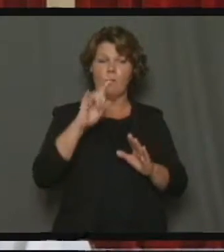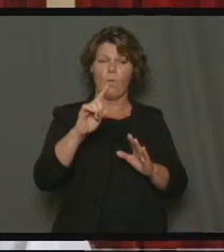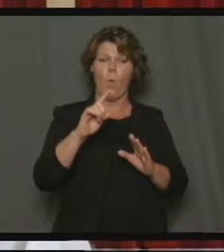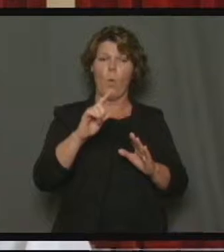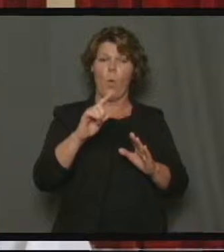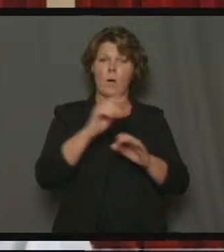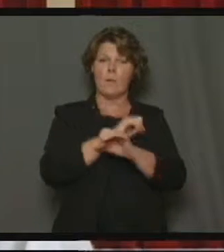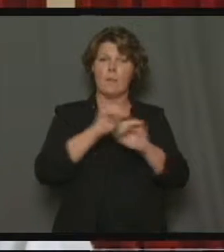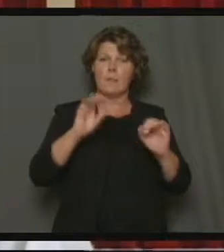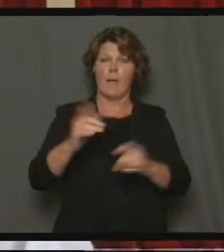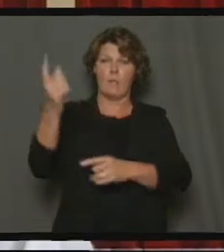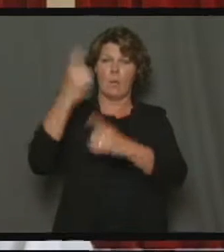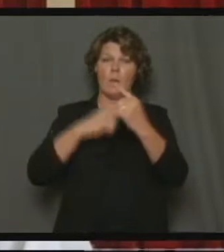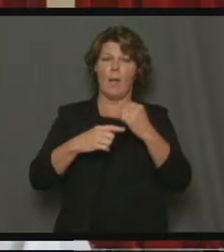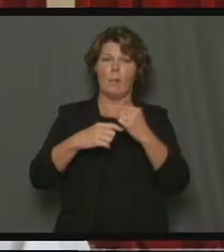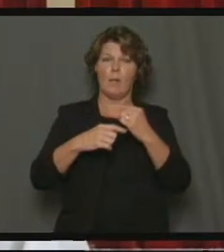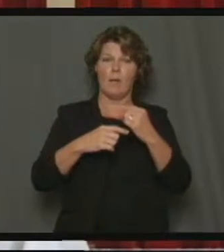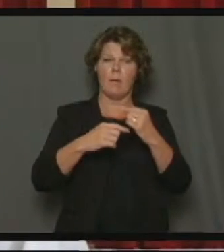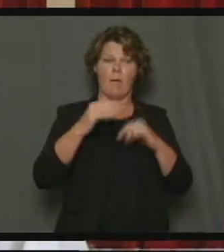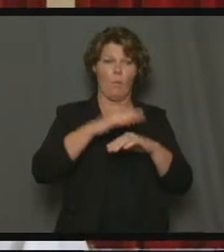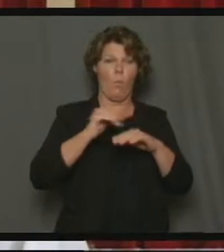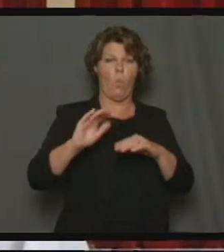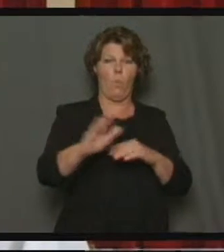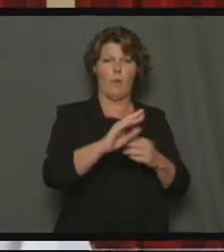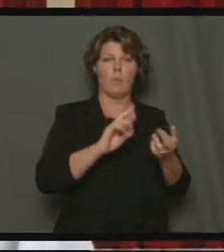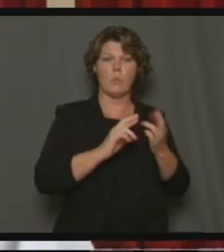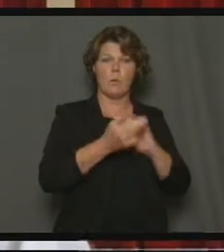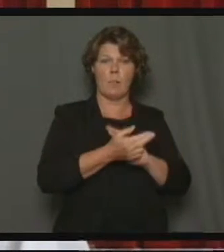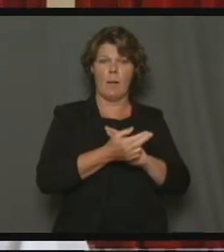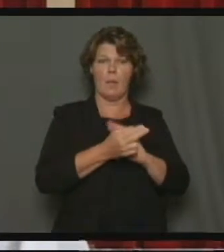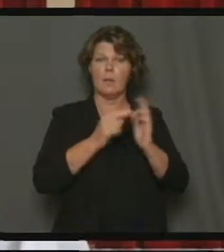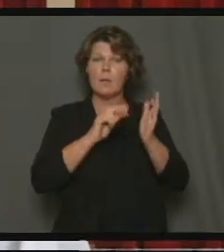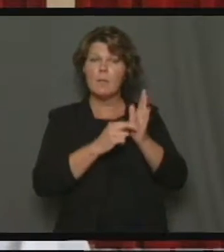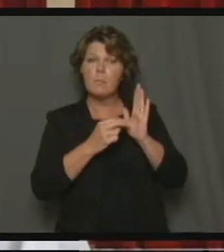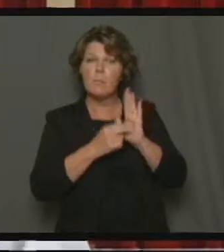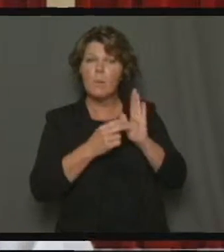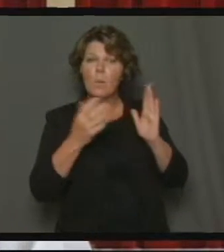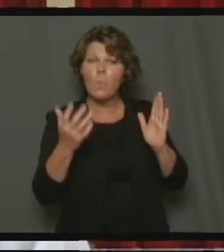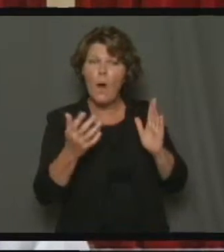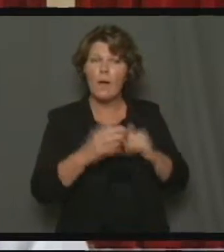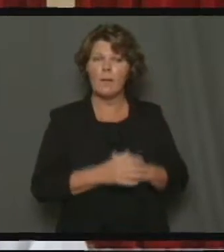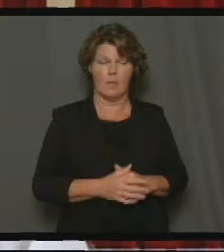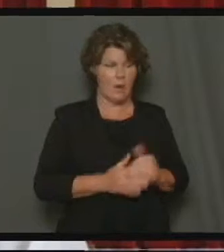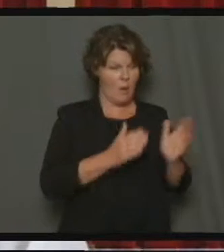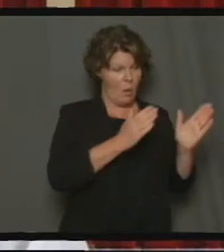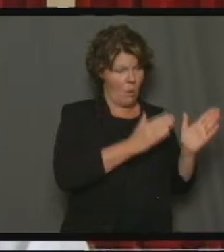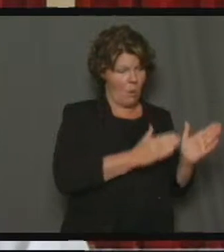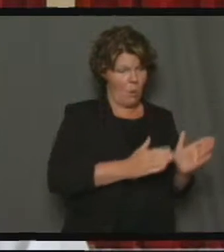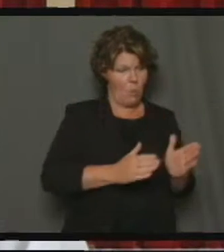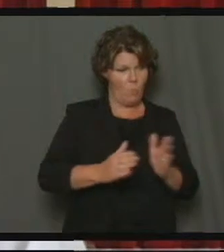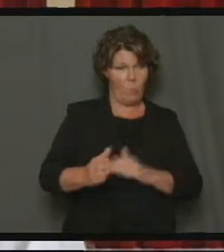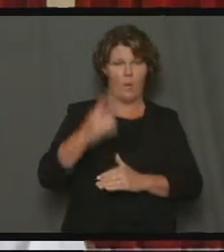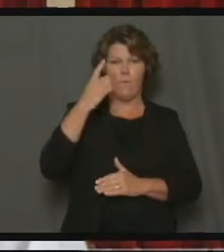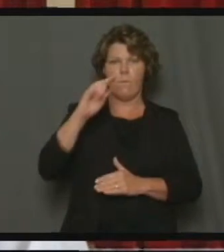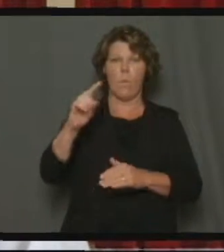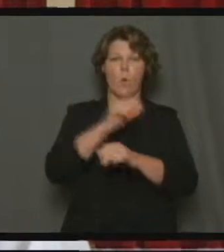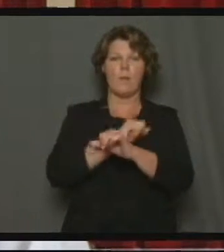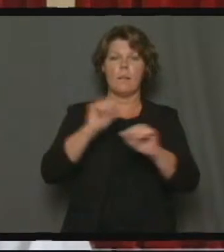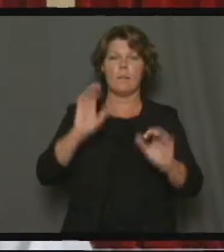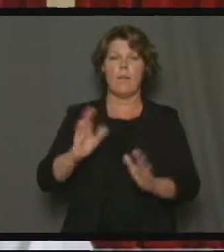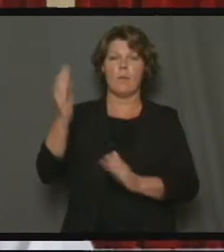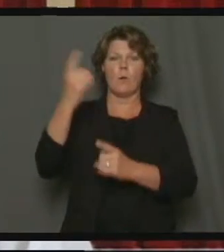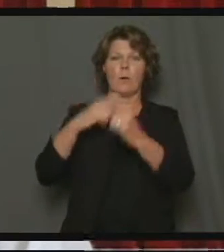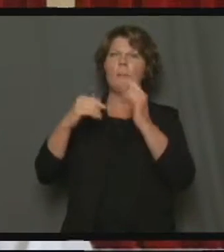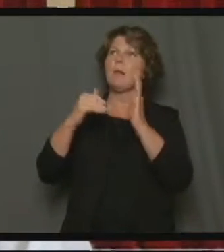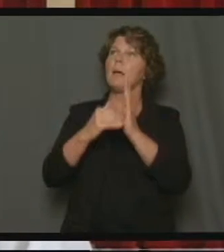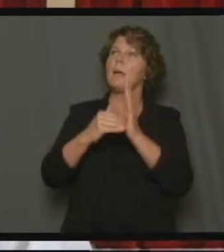of the Savior by calling them to repentance, meaning that preparation for the second coming of our Savior